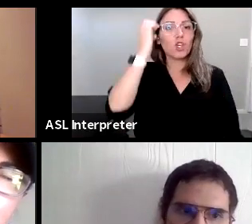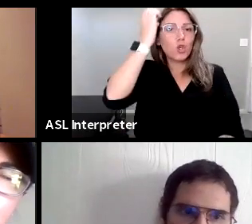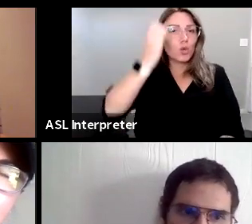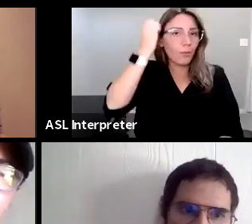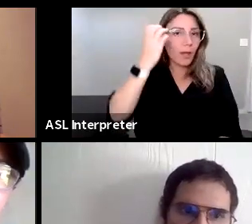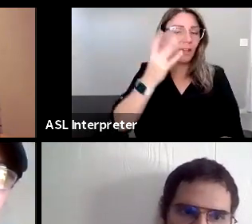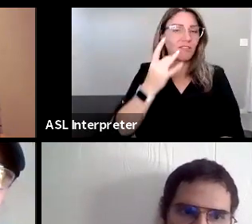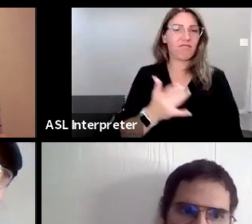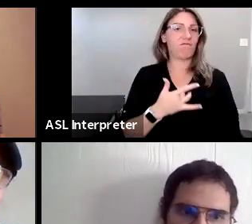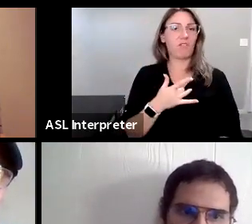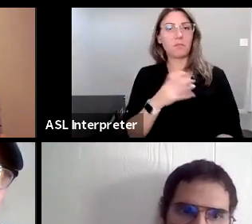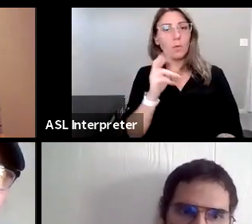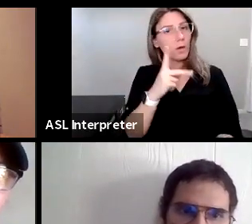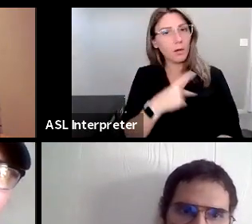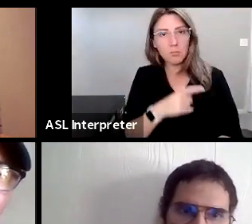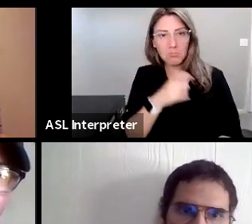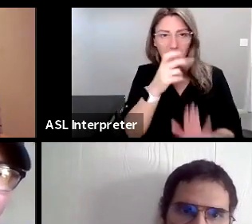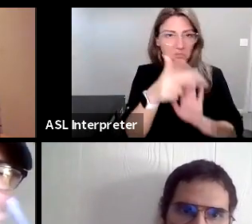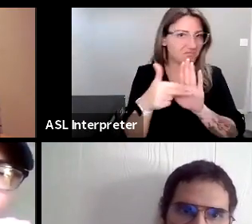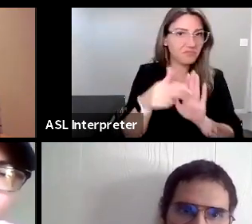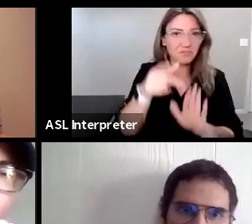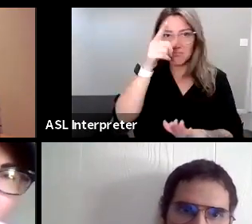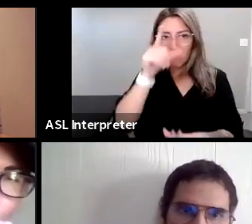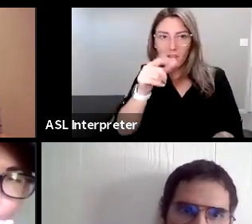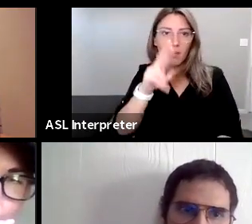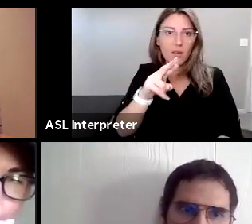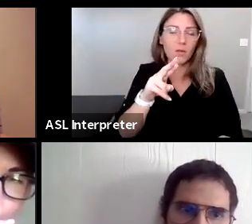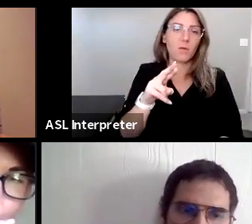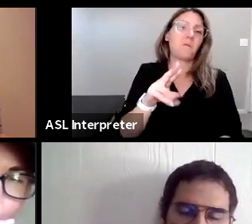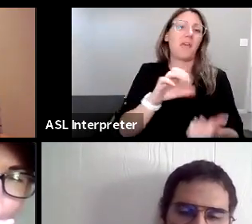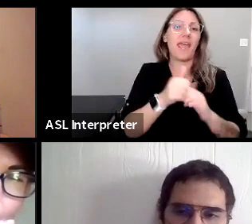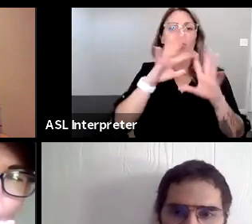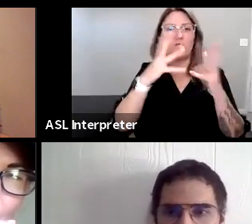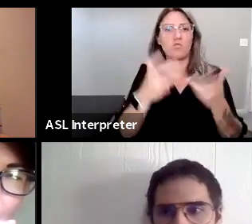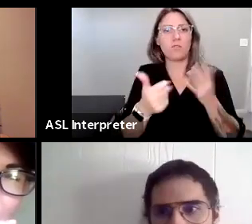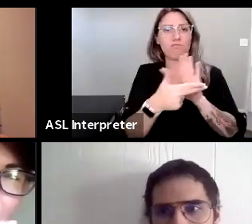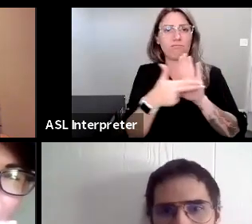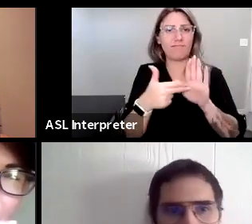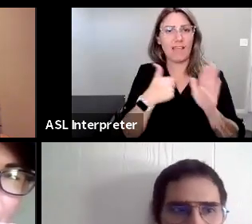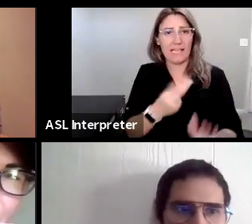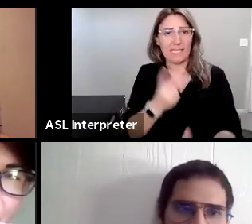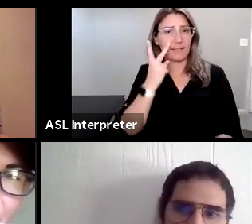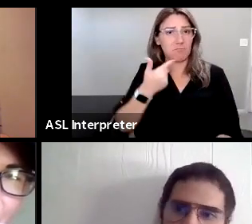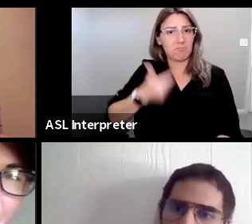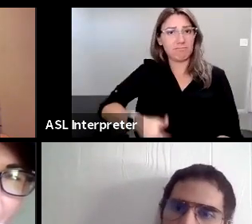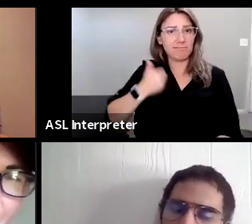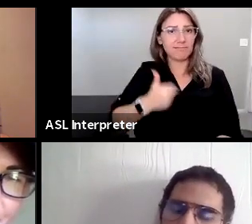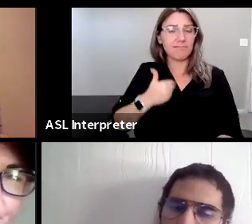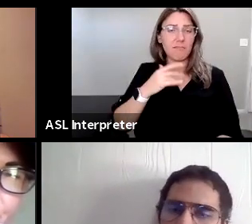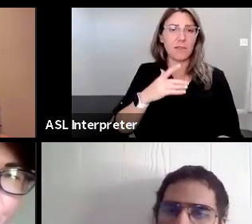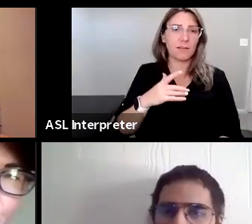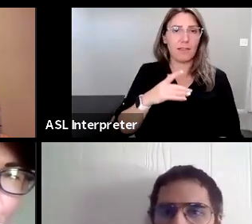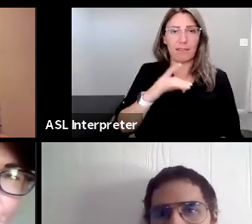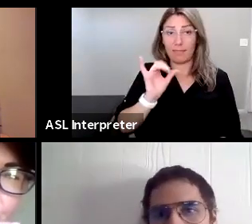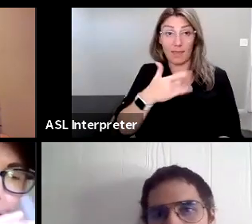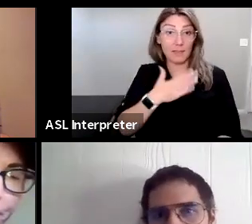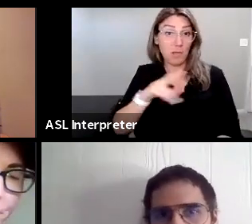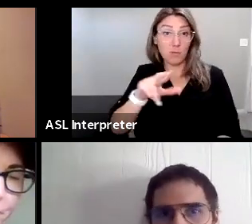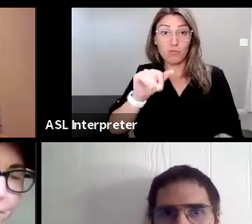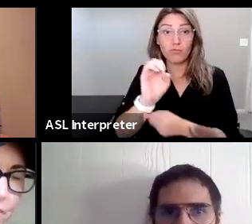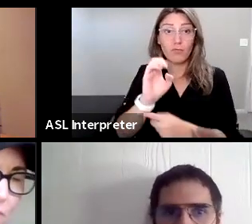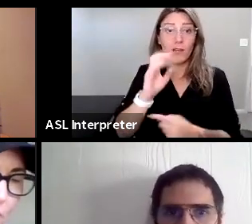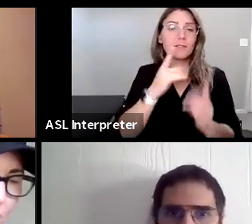felt like, okay, I'm not one of those Latino, or the way they're labeling them. I see myself as this, and therefore that's my race. And so that tends